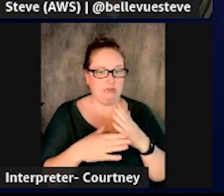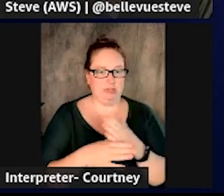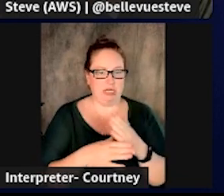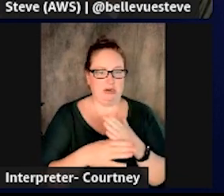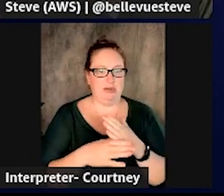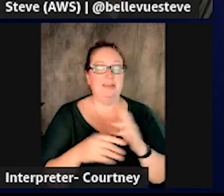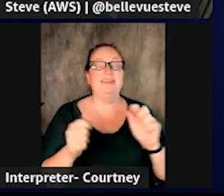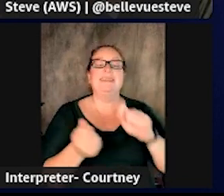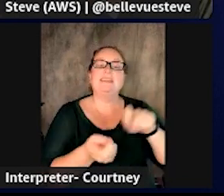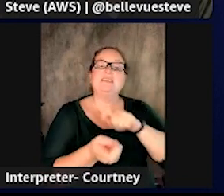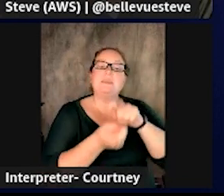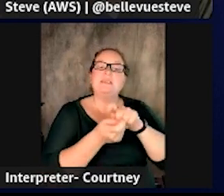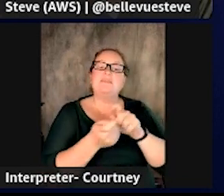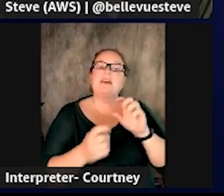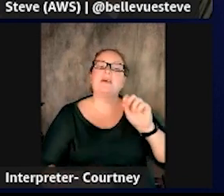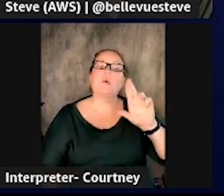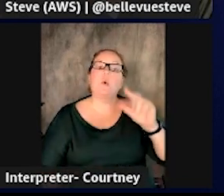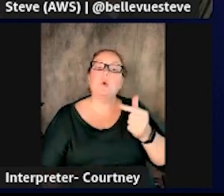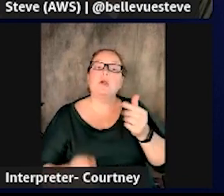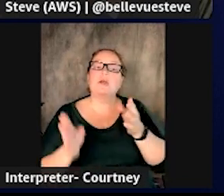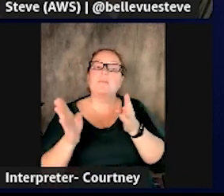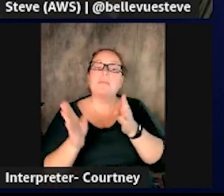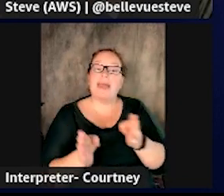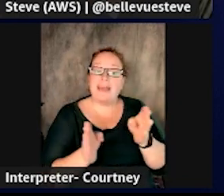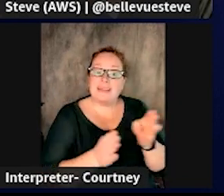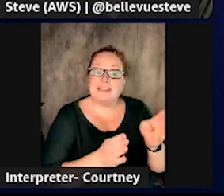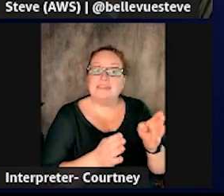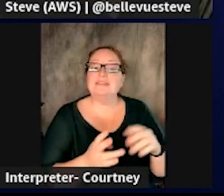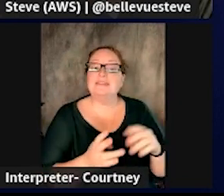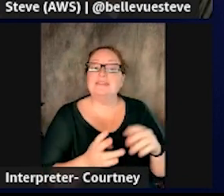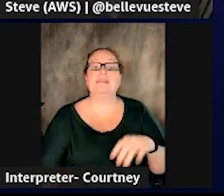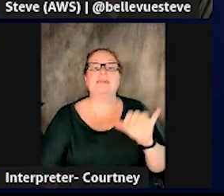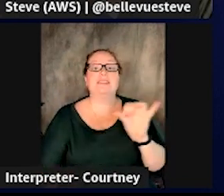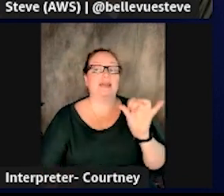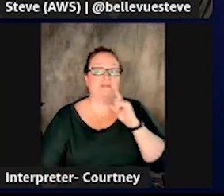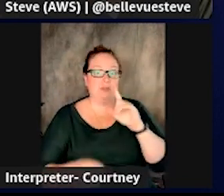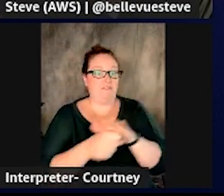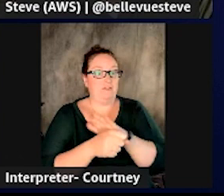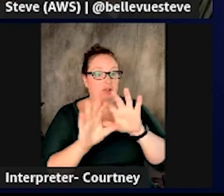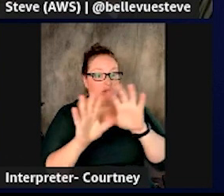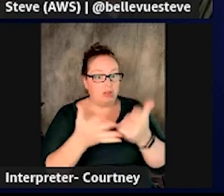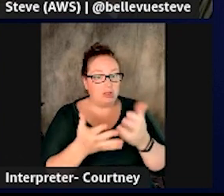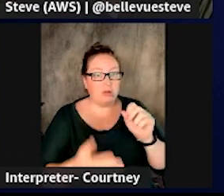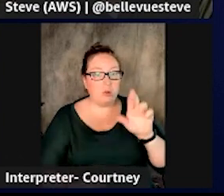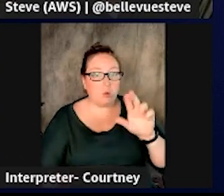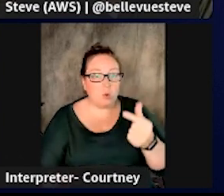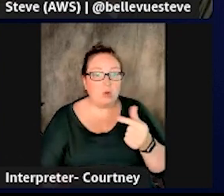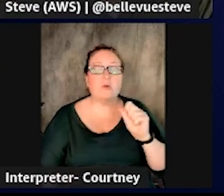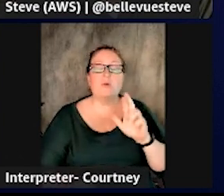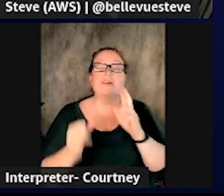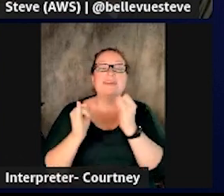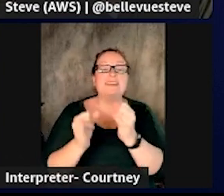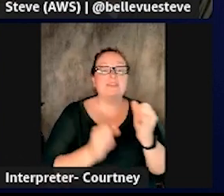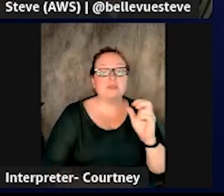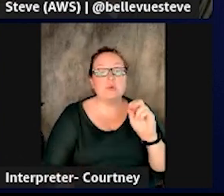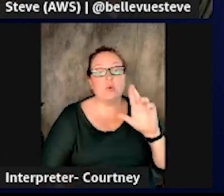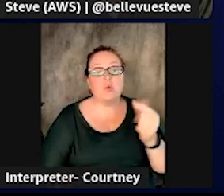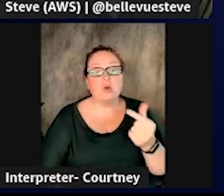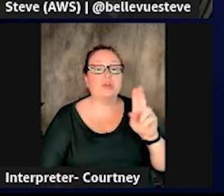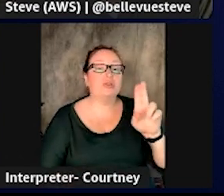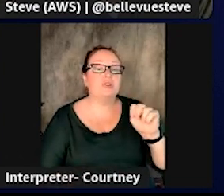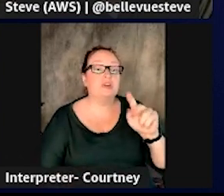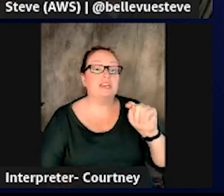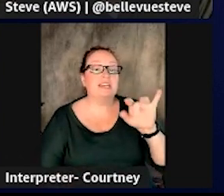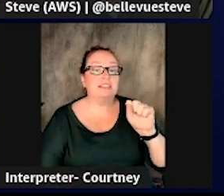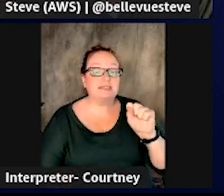organization paths, such as the entire organization or individual organization units. And I can also specify